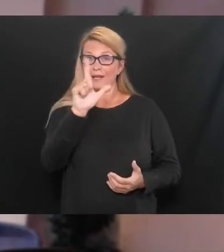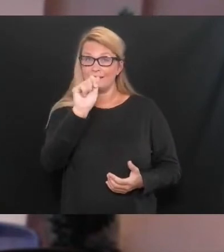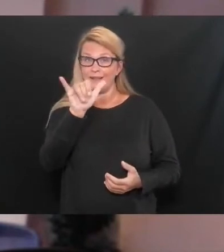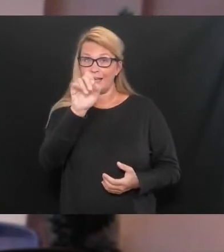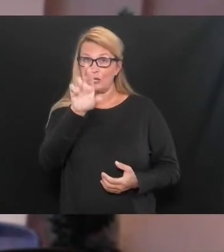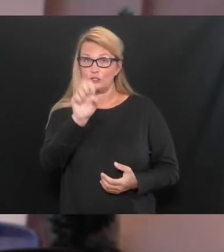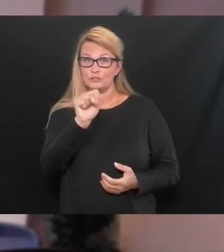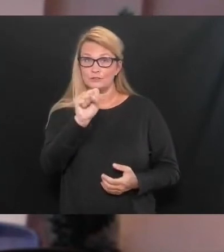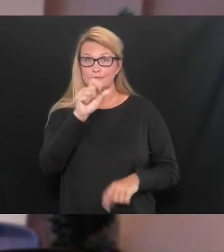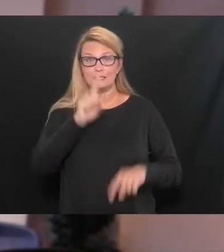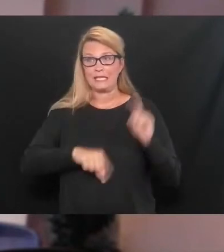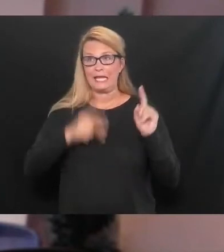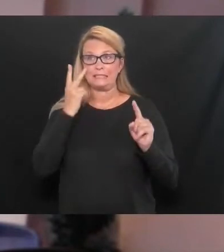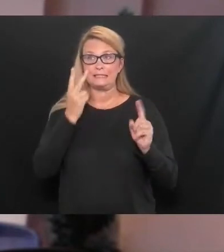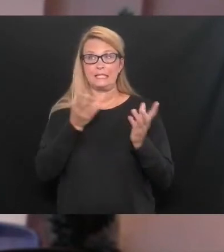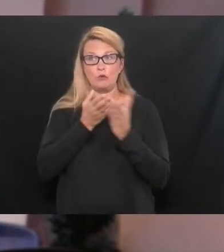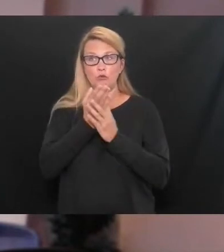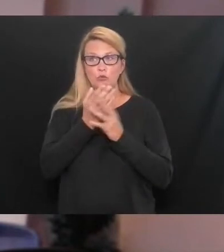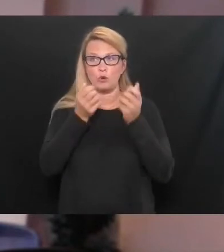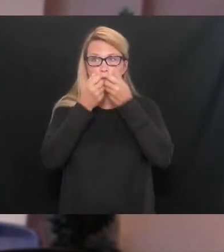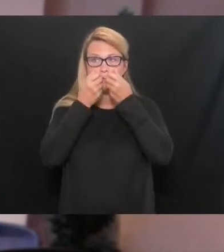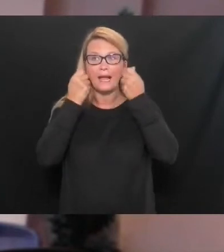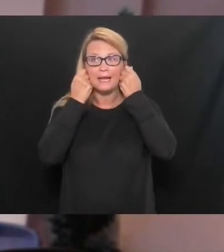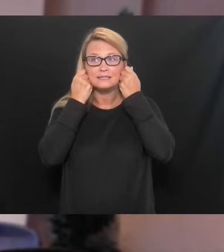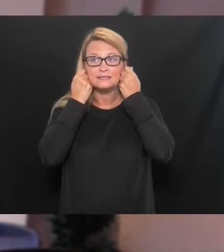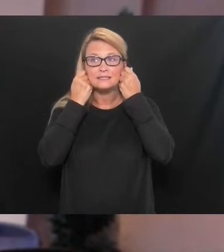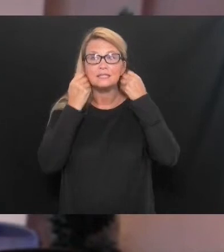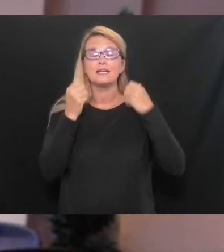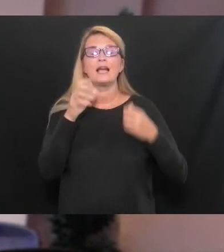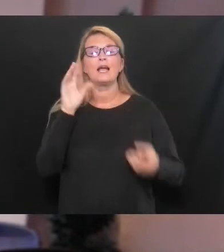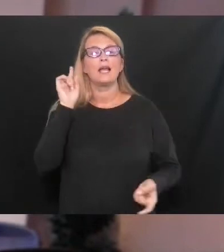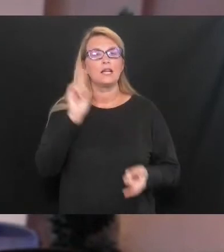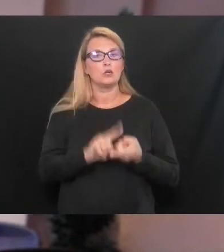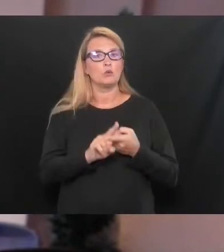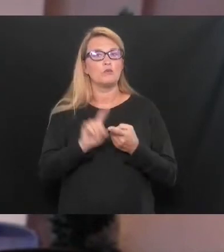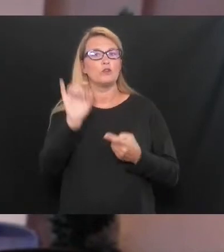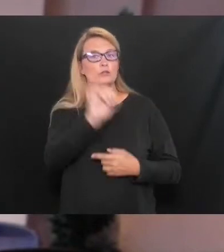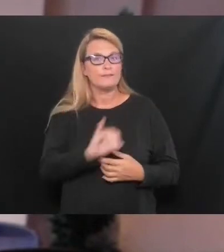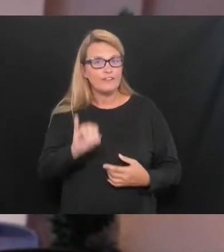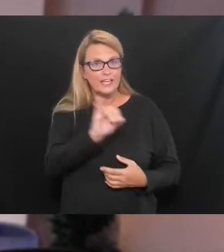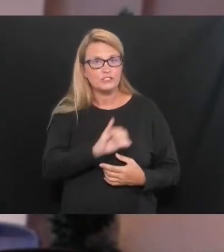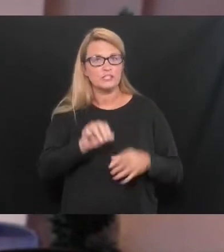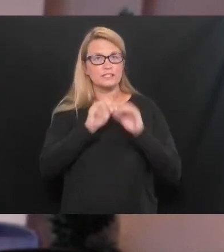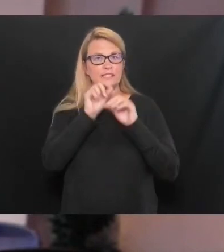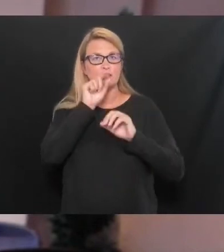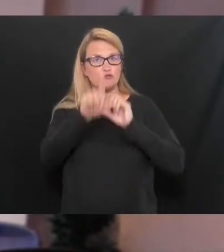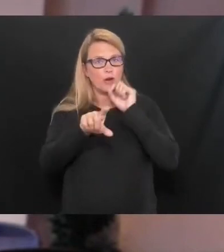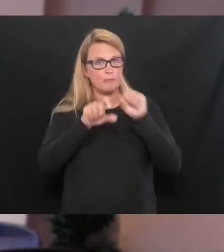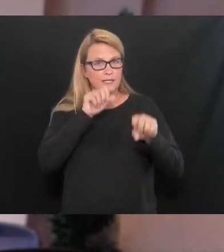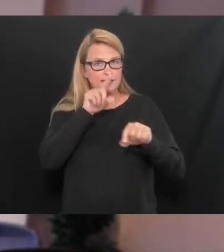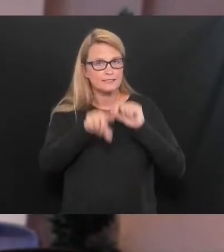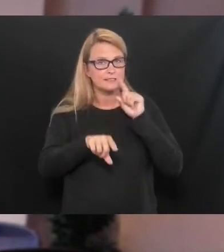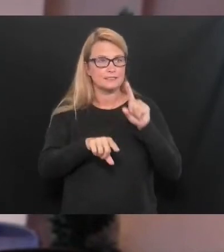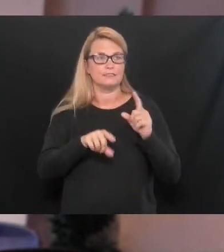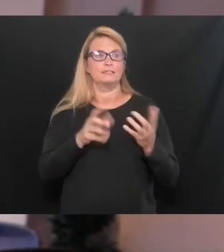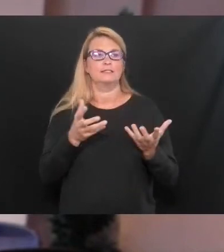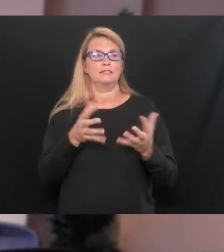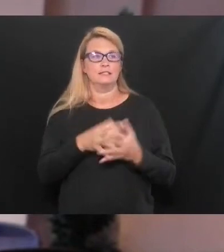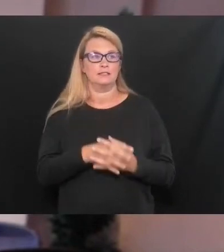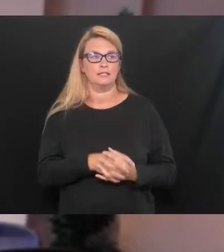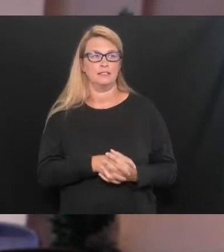the amount of droplets that are formed. And reduces infectivity in an indoor environment and a crowded